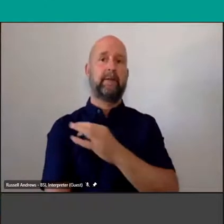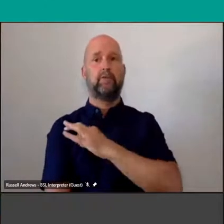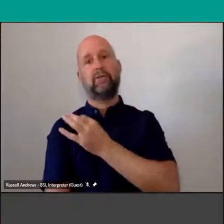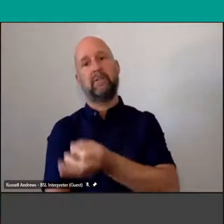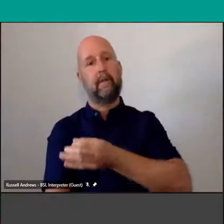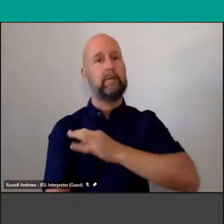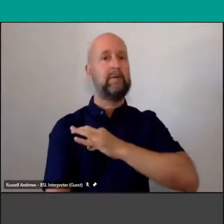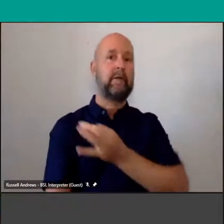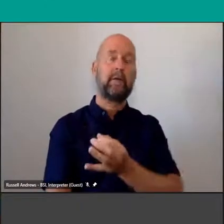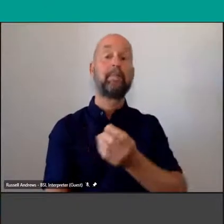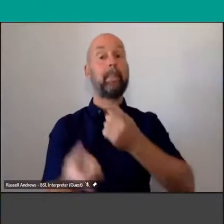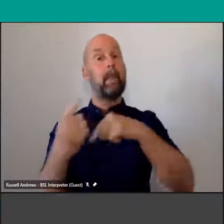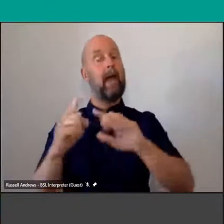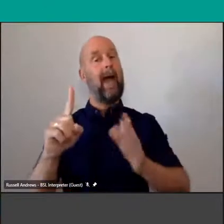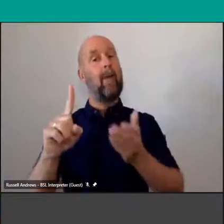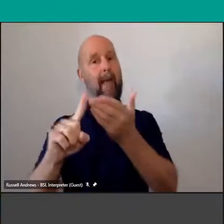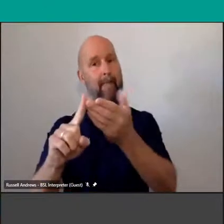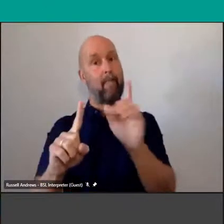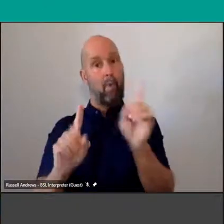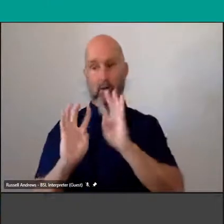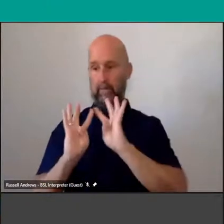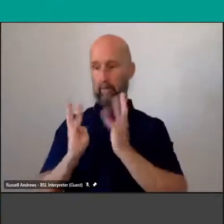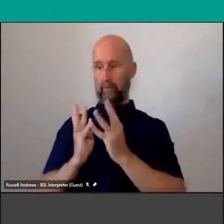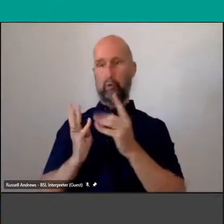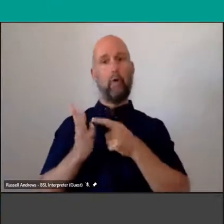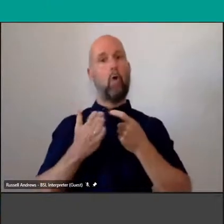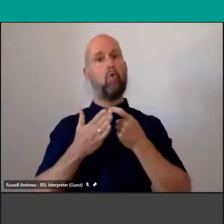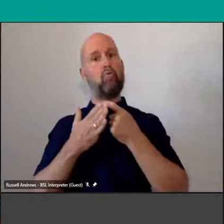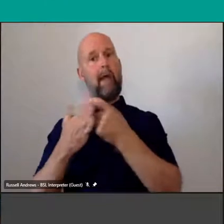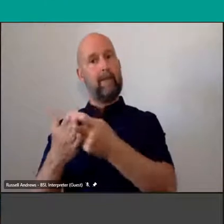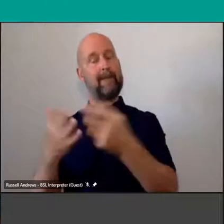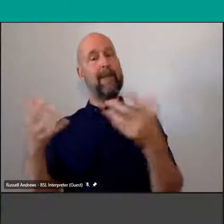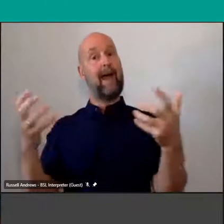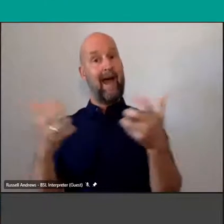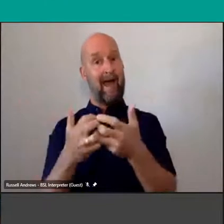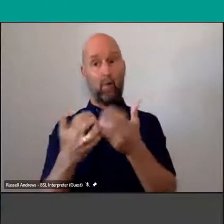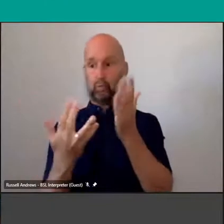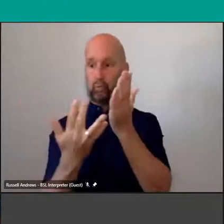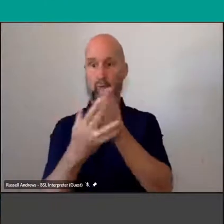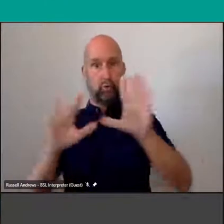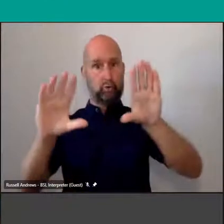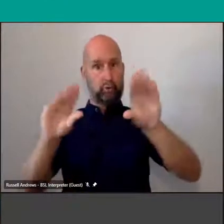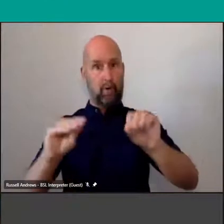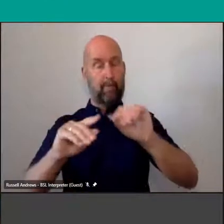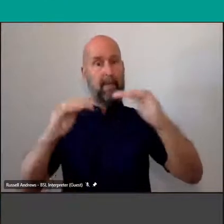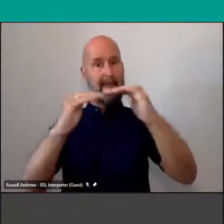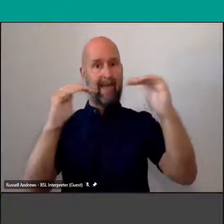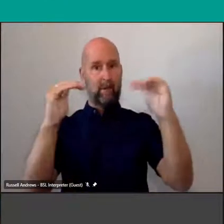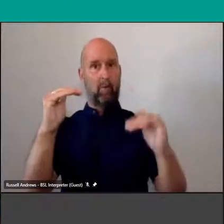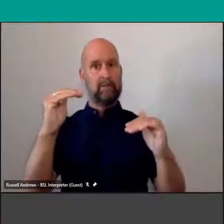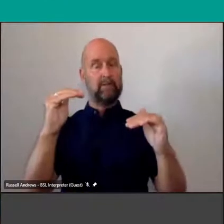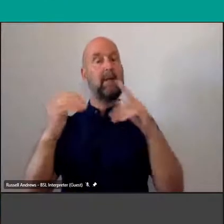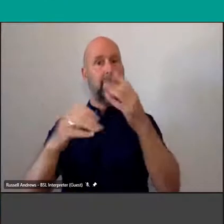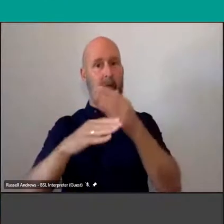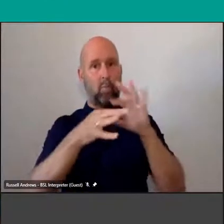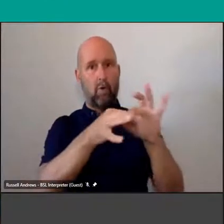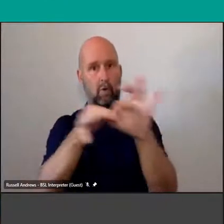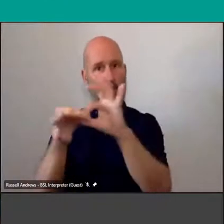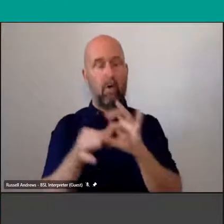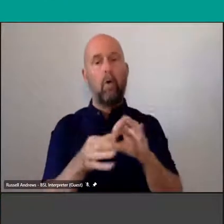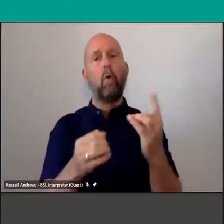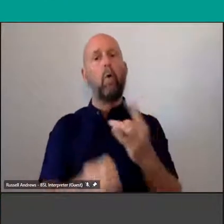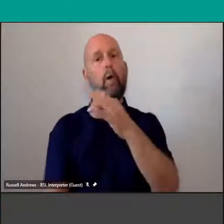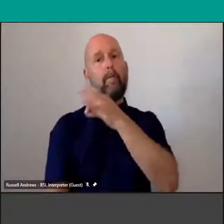make recommendations to tackle those intersecting inequalities and the interactions between them for the benefit of everyone. And